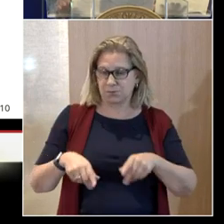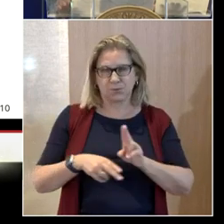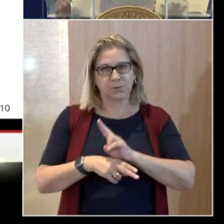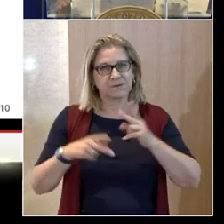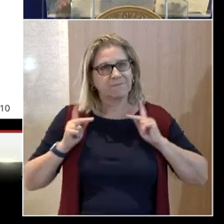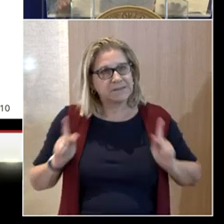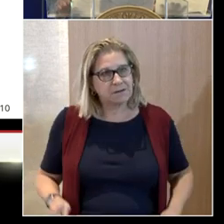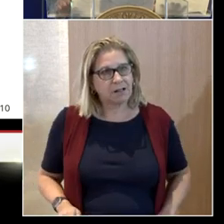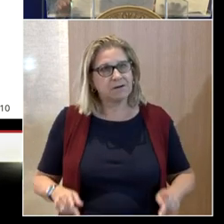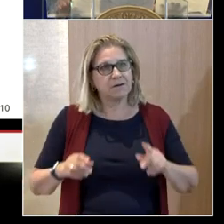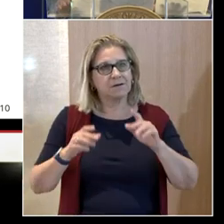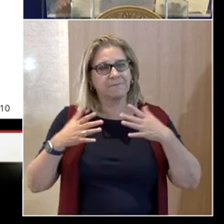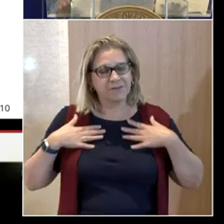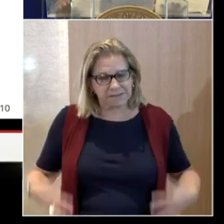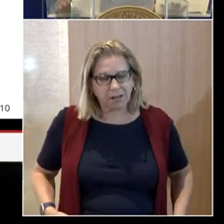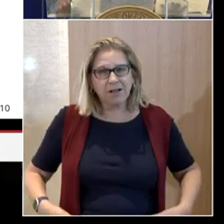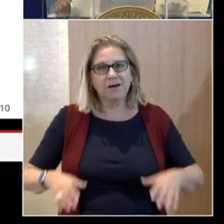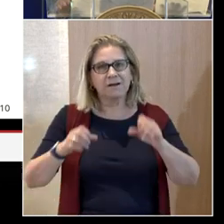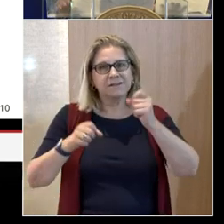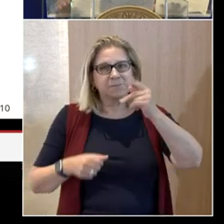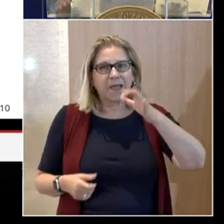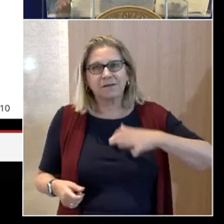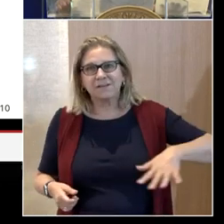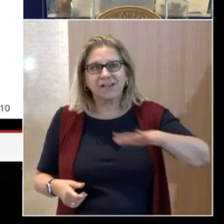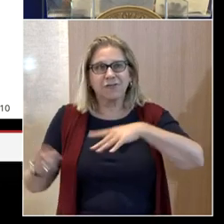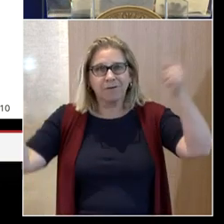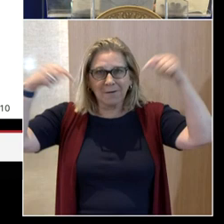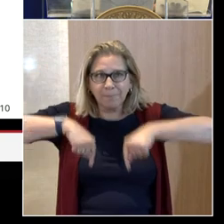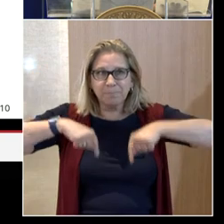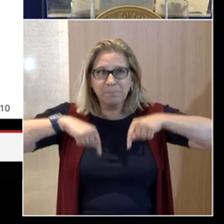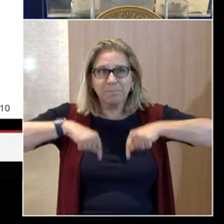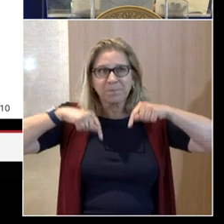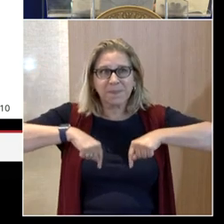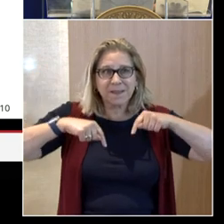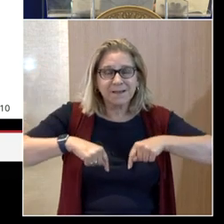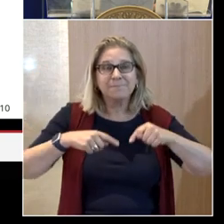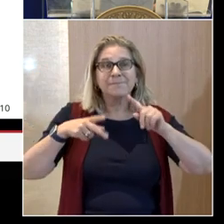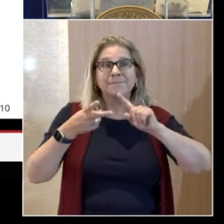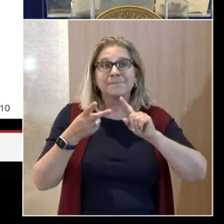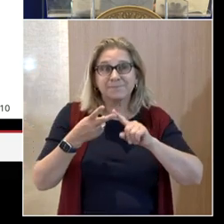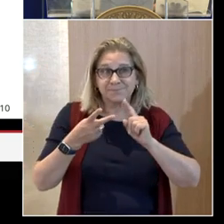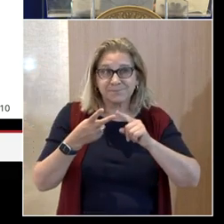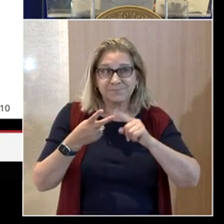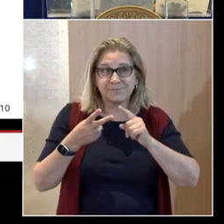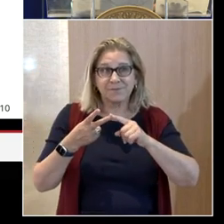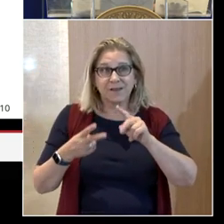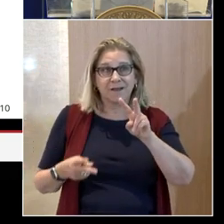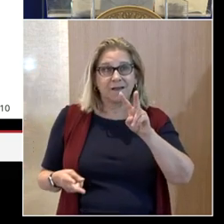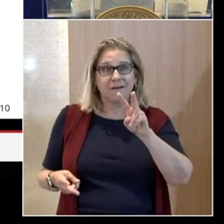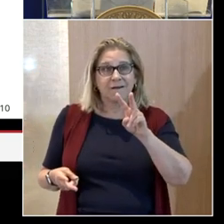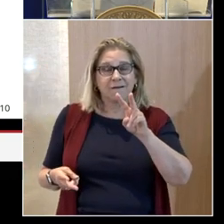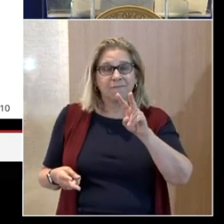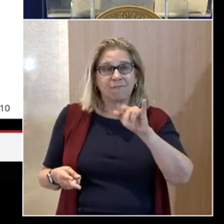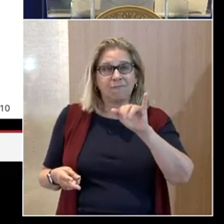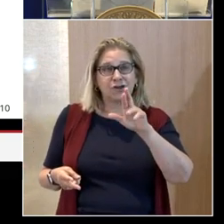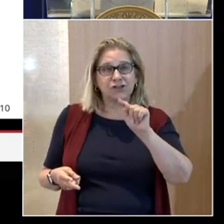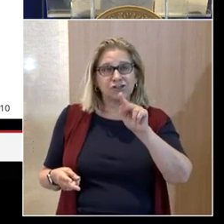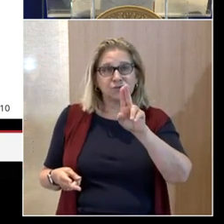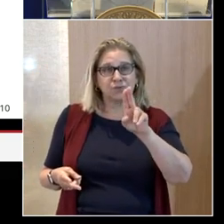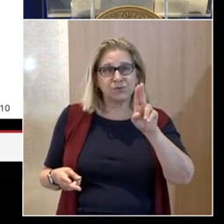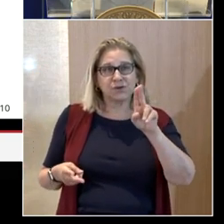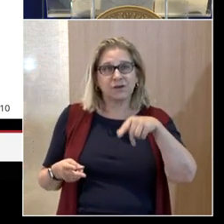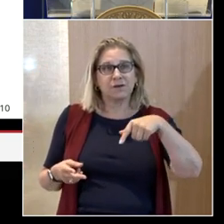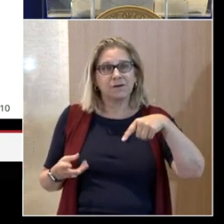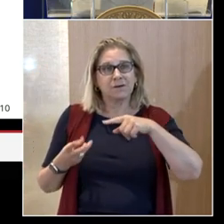To date, we have already announced two awardees, Virtru and Quadrant Strategies, who combined